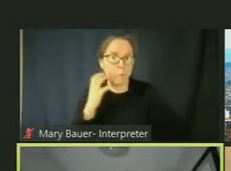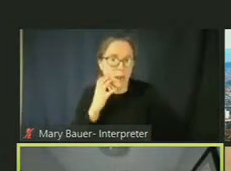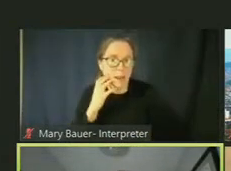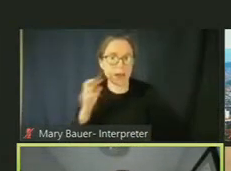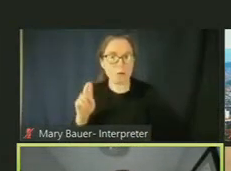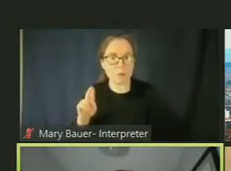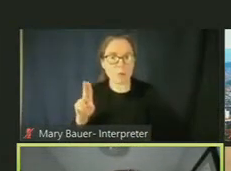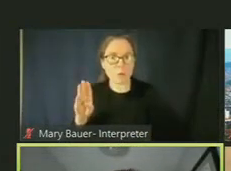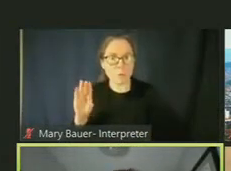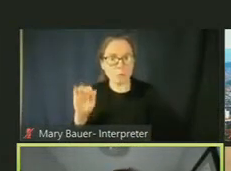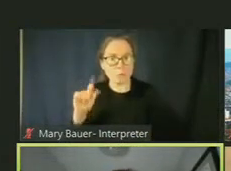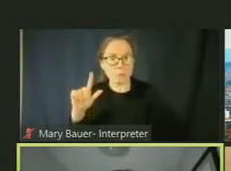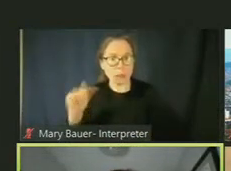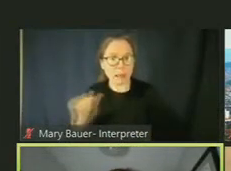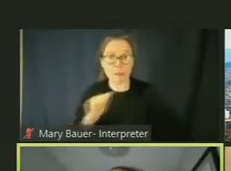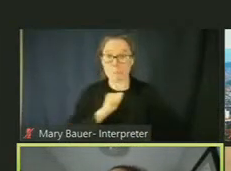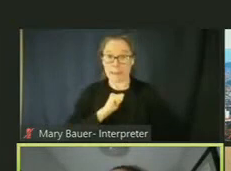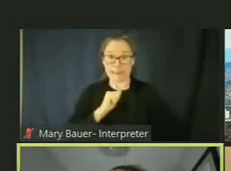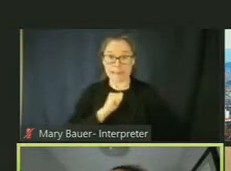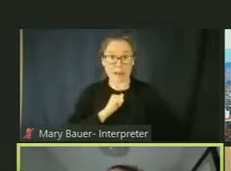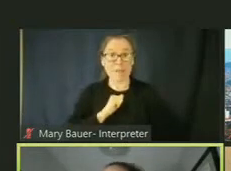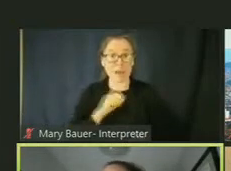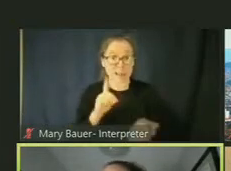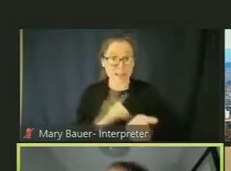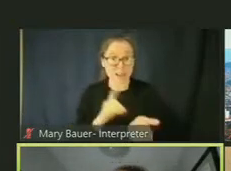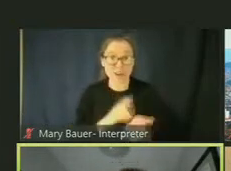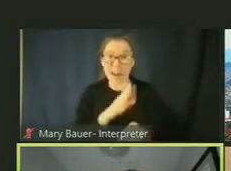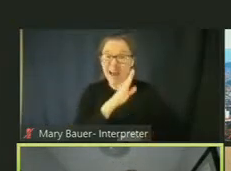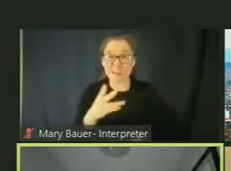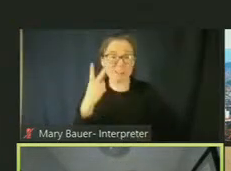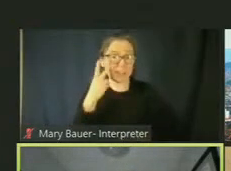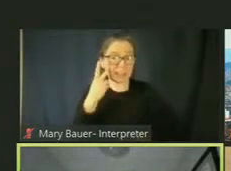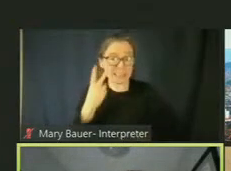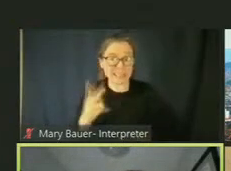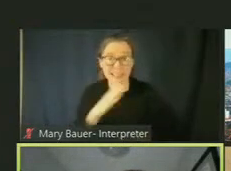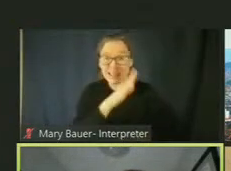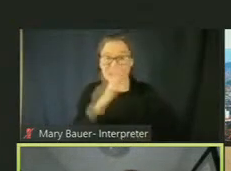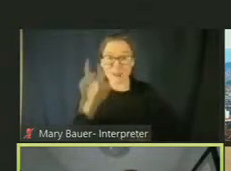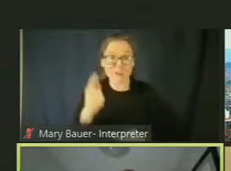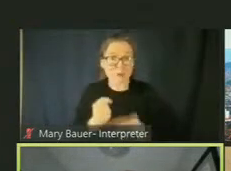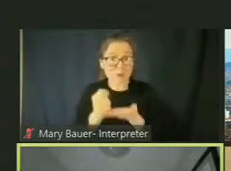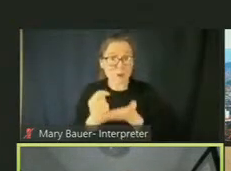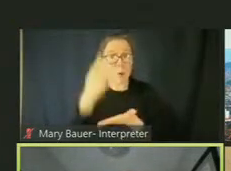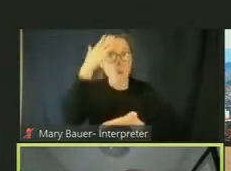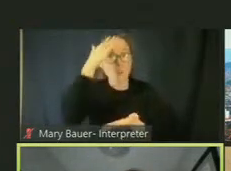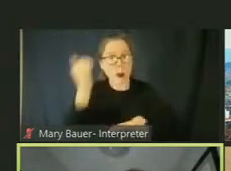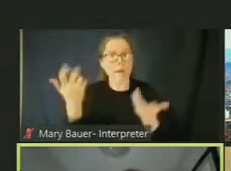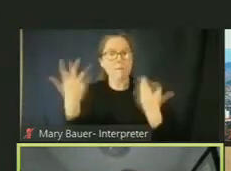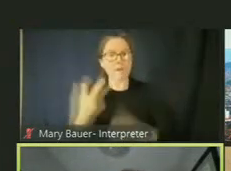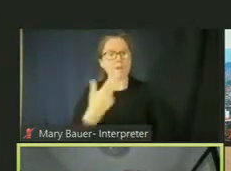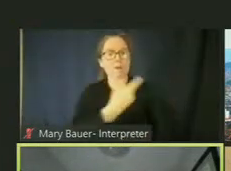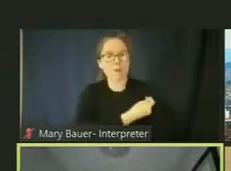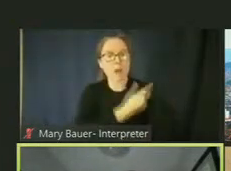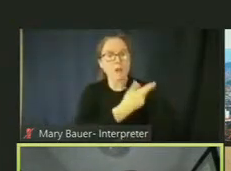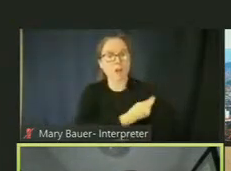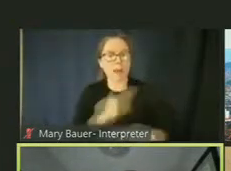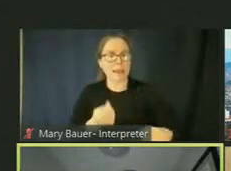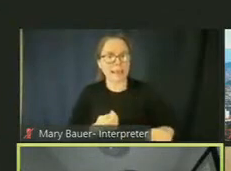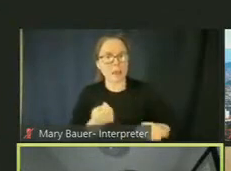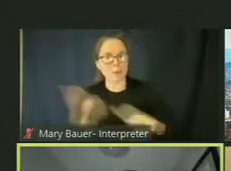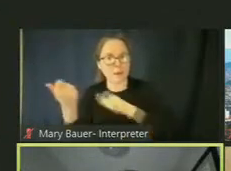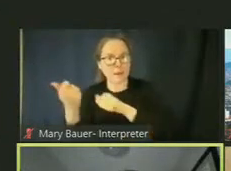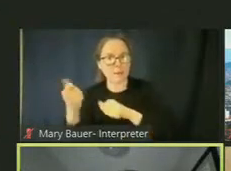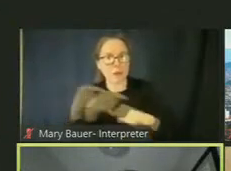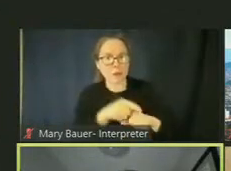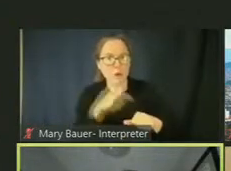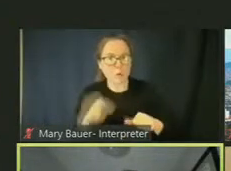a physician have never even seen or had to treat because of their eradication, largely in America and in many parts